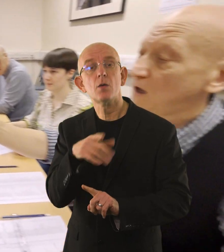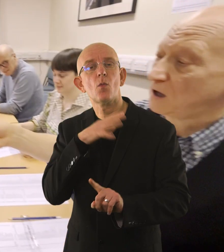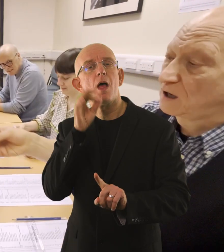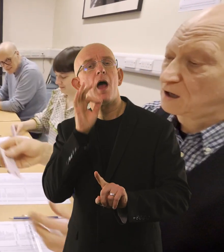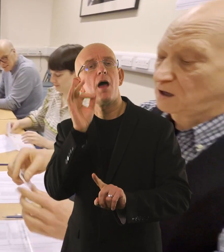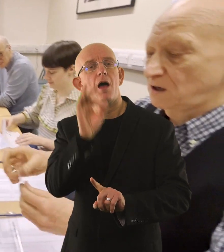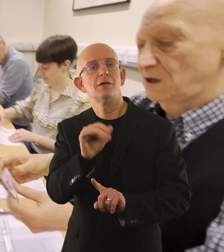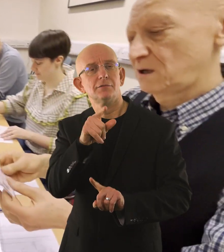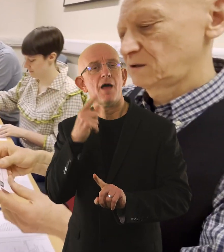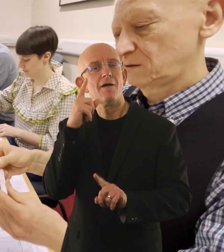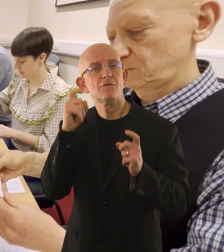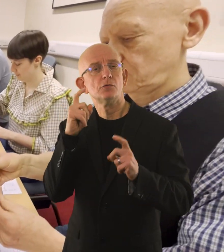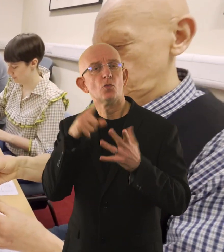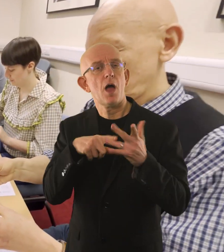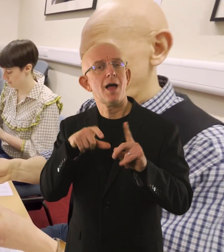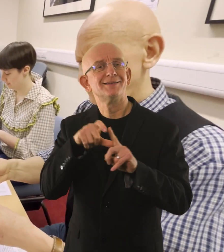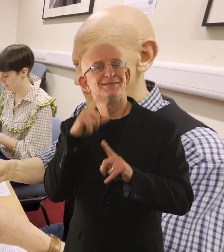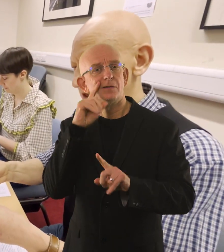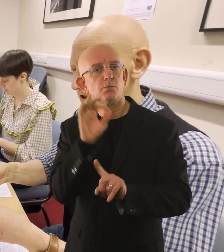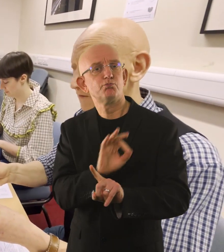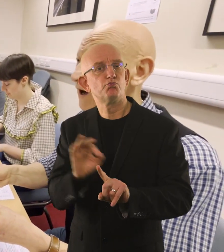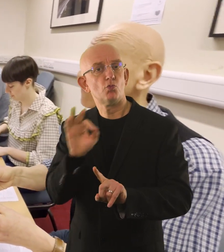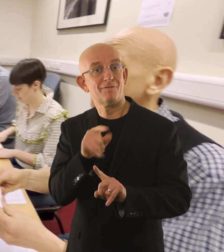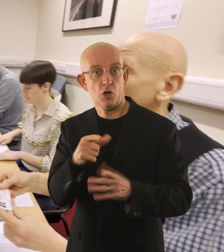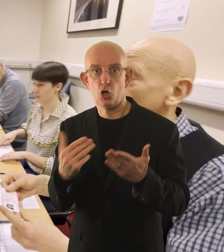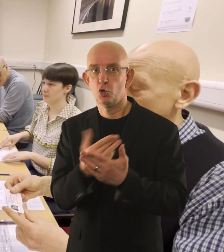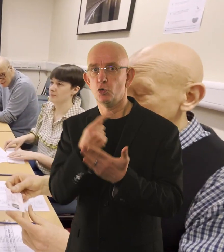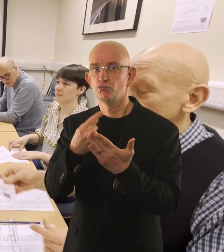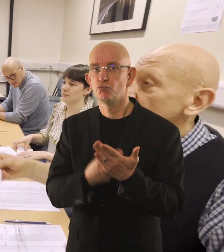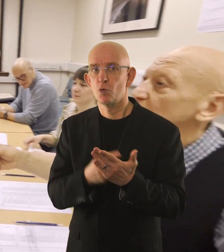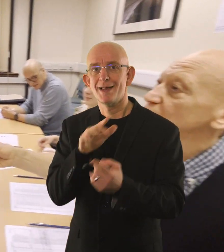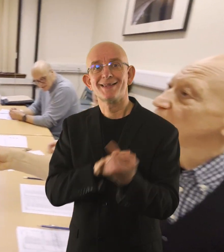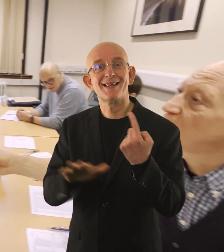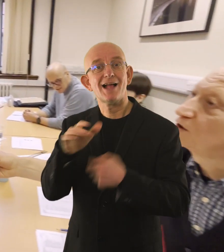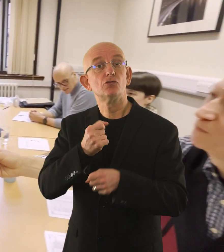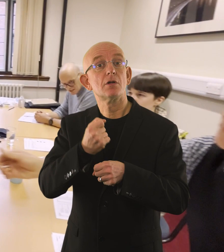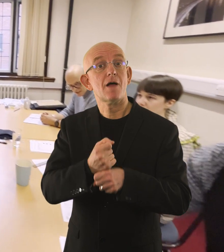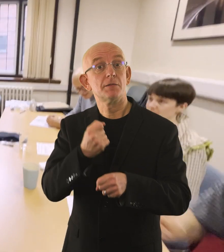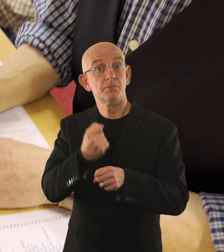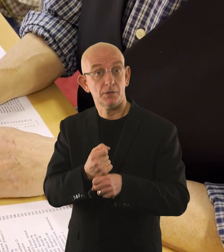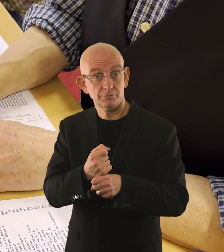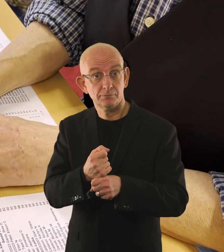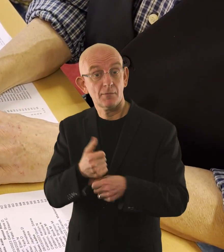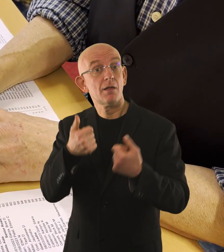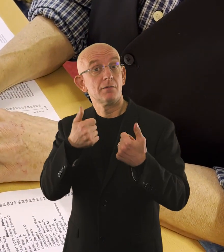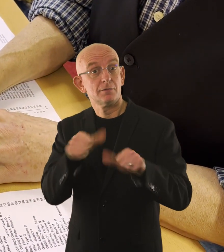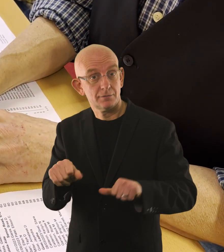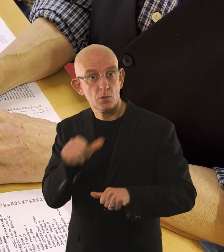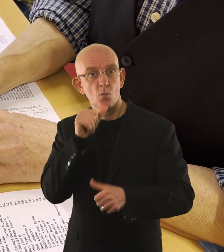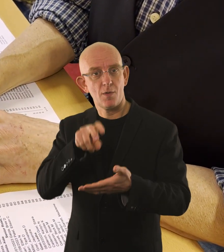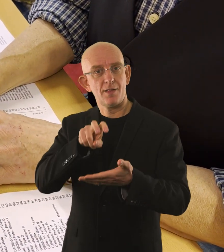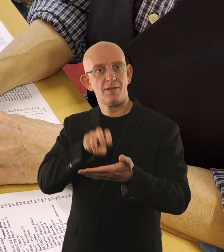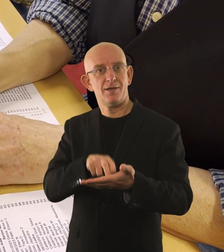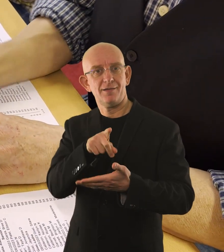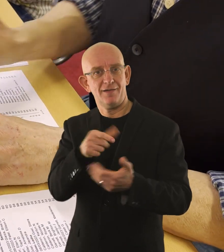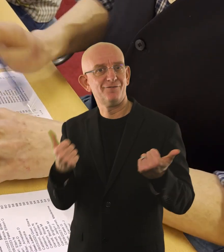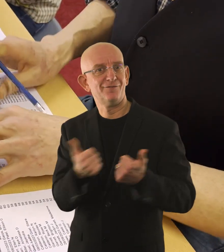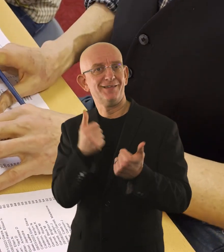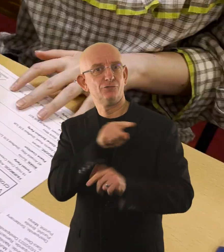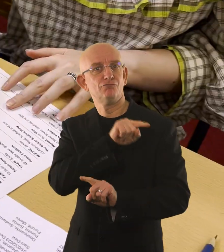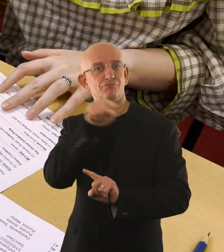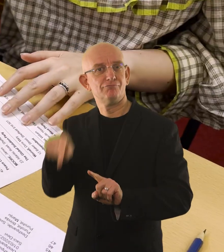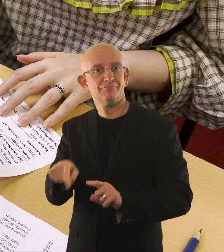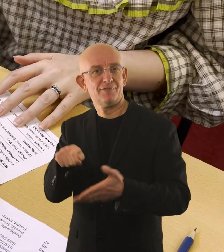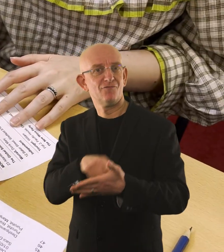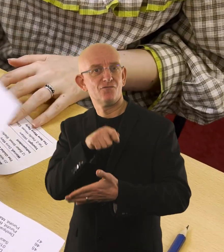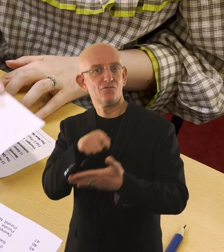show photo ID. This is a new rule set by national government. The register will be marked to show you have